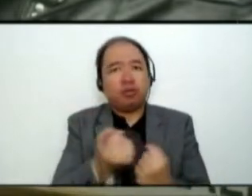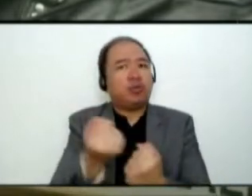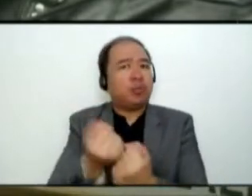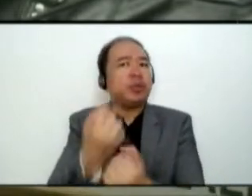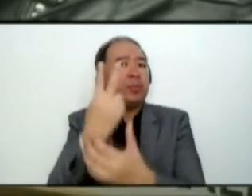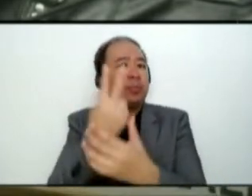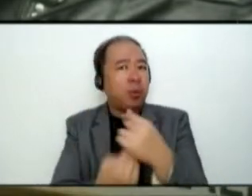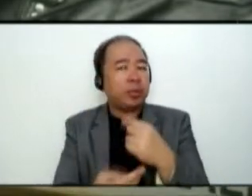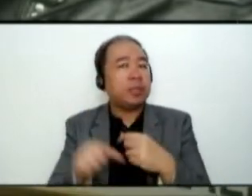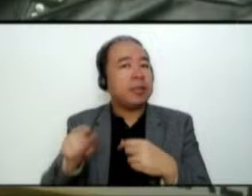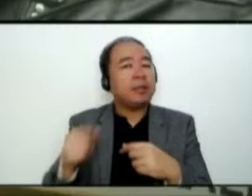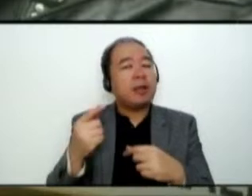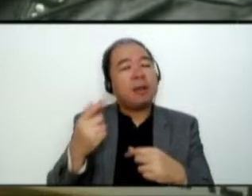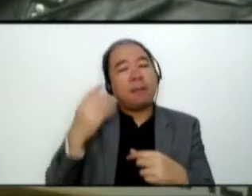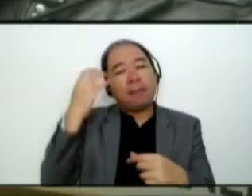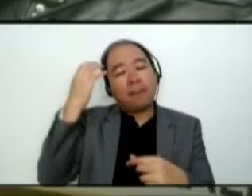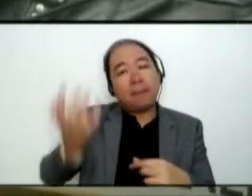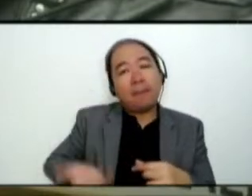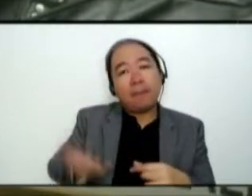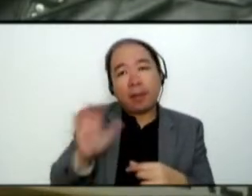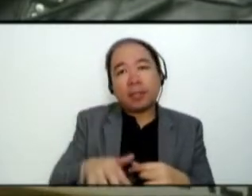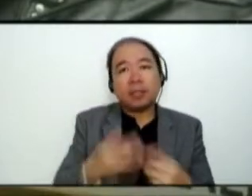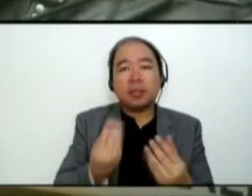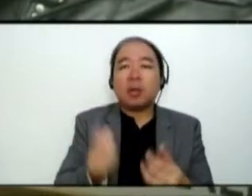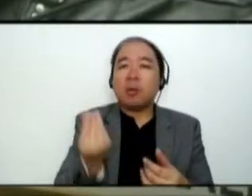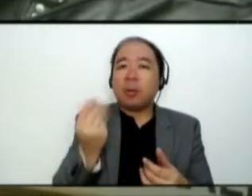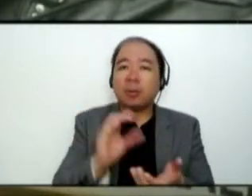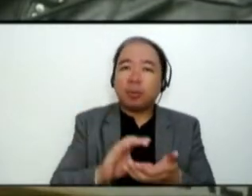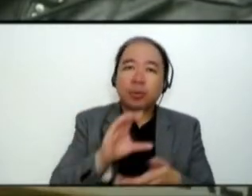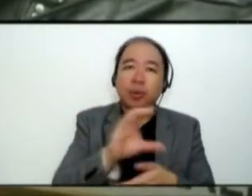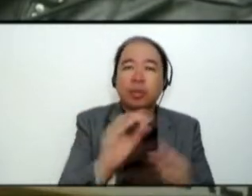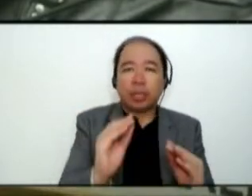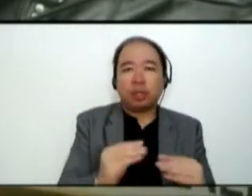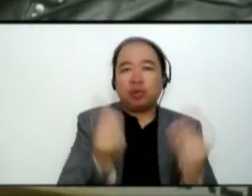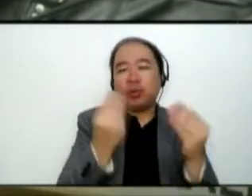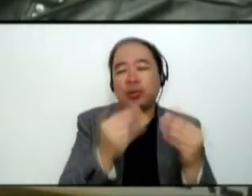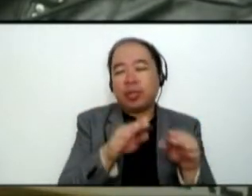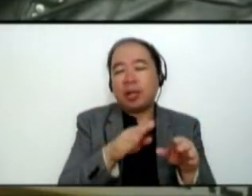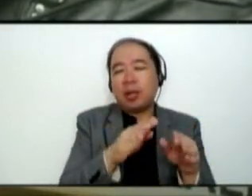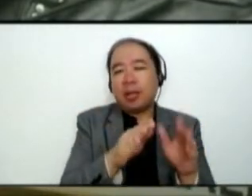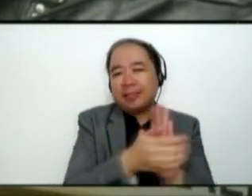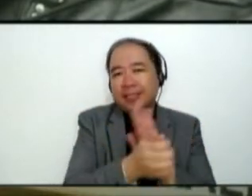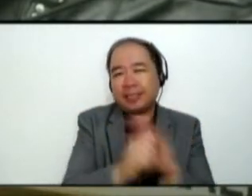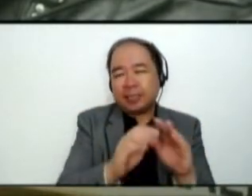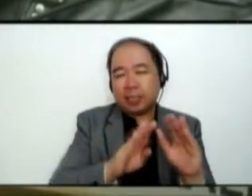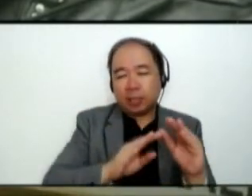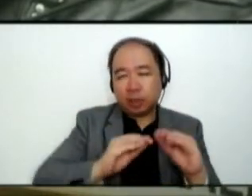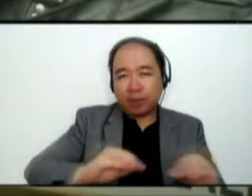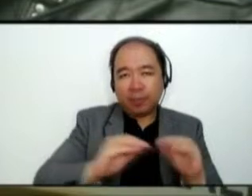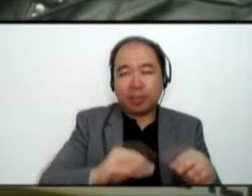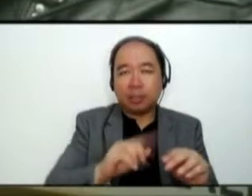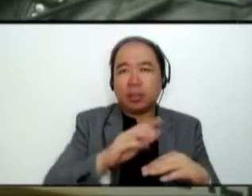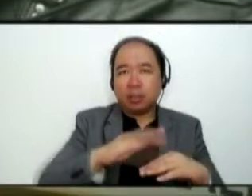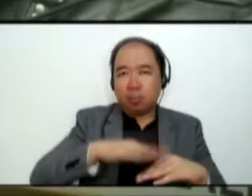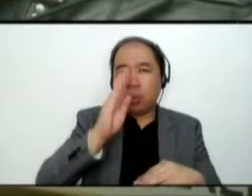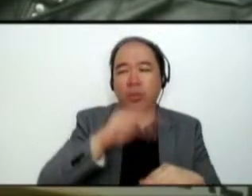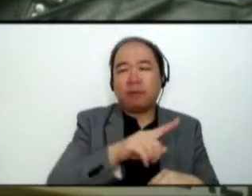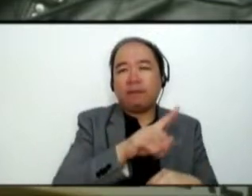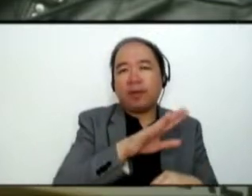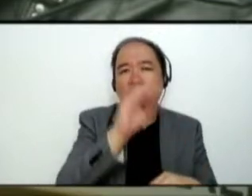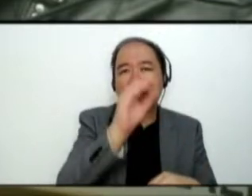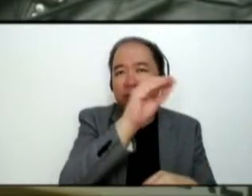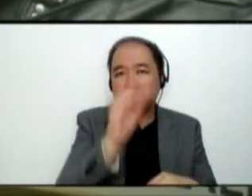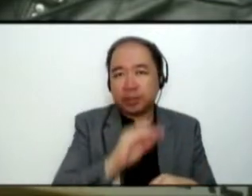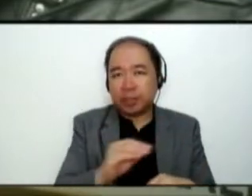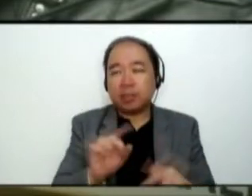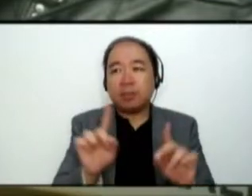context, the budget allocation for youth skills development has increased by 15% in the current fiscal year, while provisions